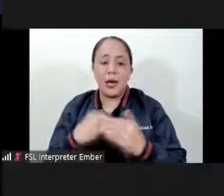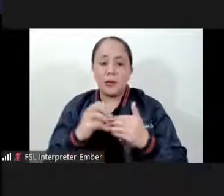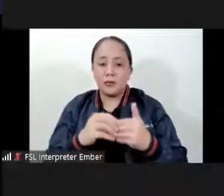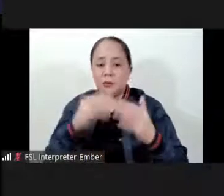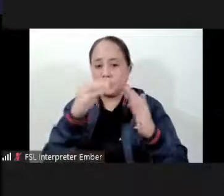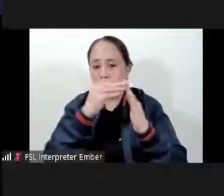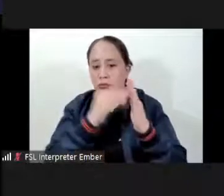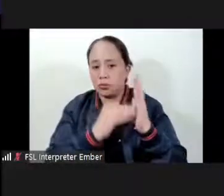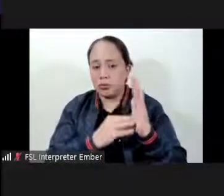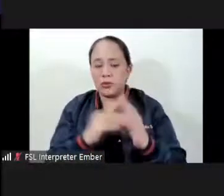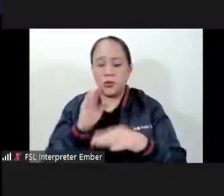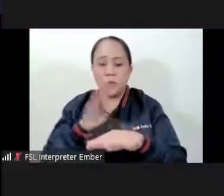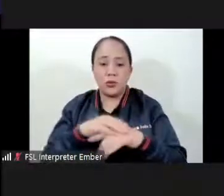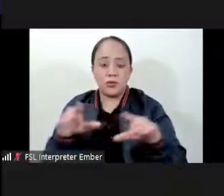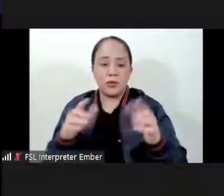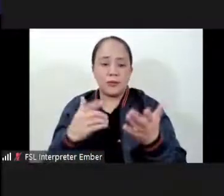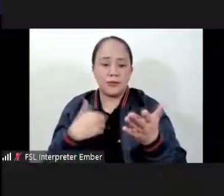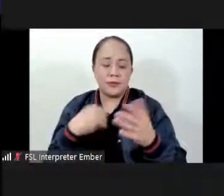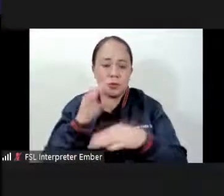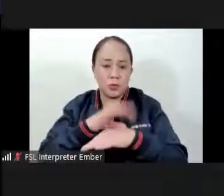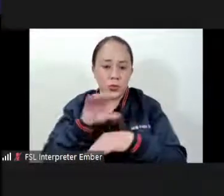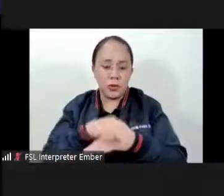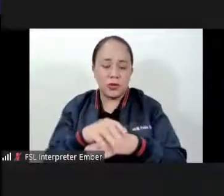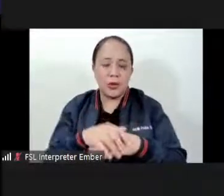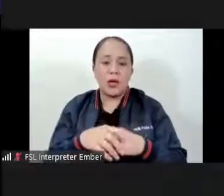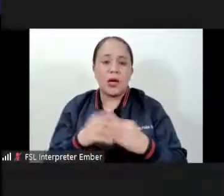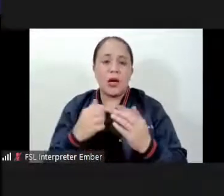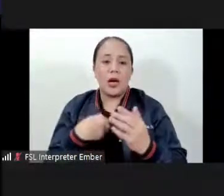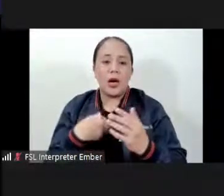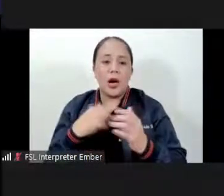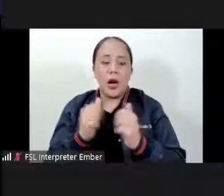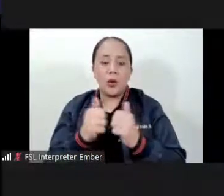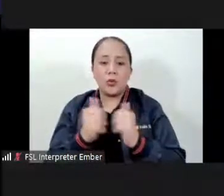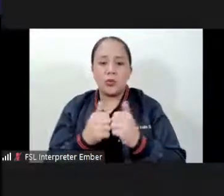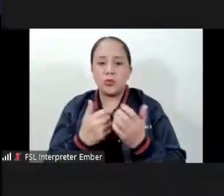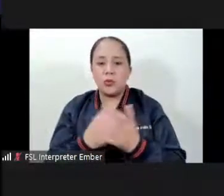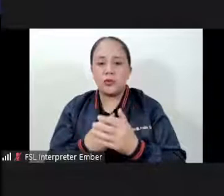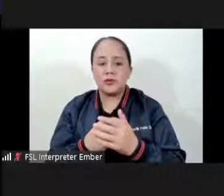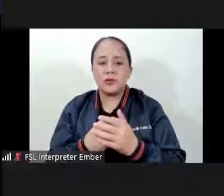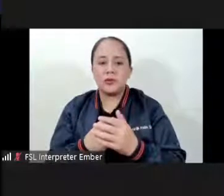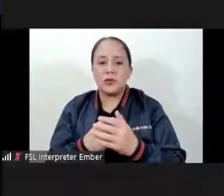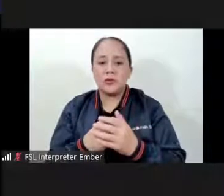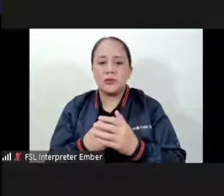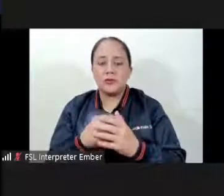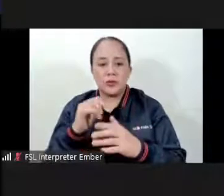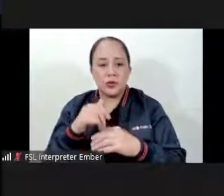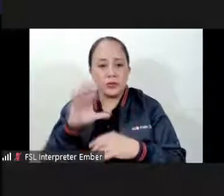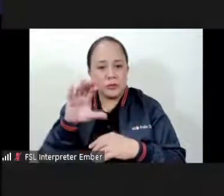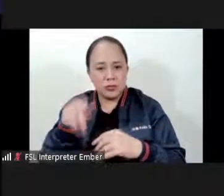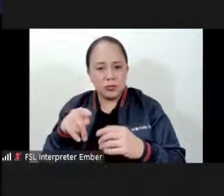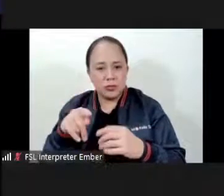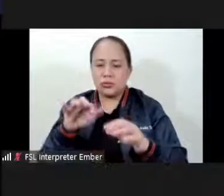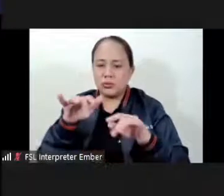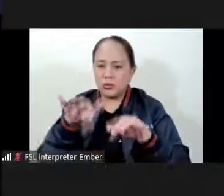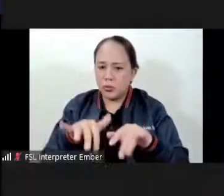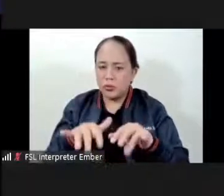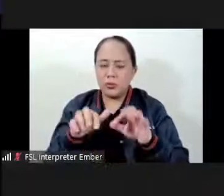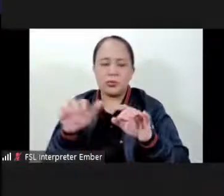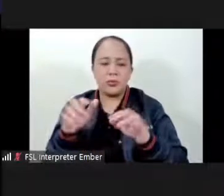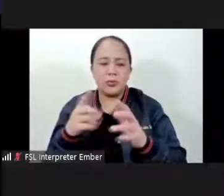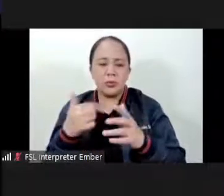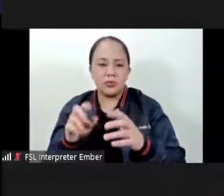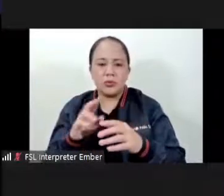defined telemedicine as the practice of medicine by means of electronic and telecommunication technologies to deliver healthcare